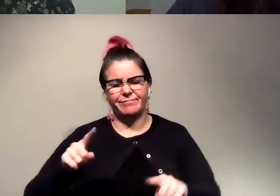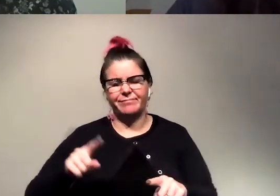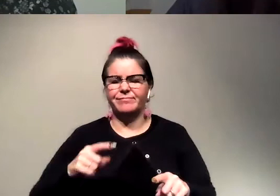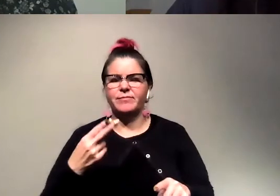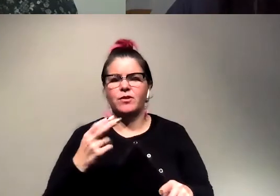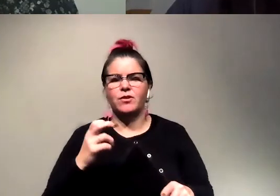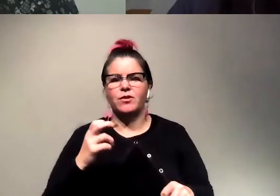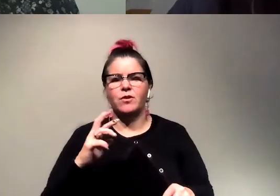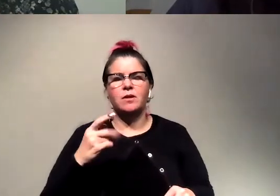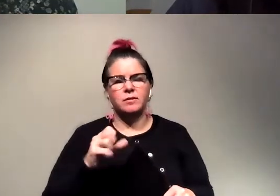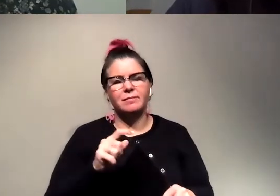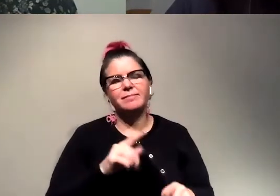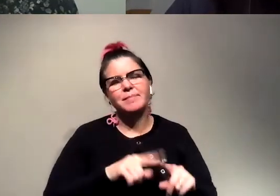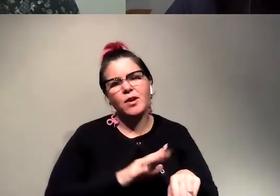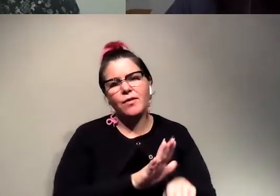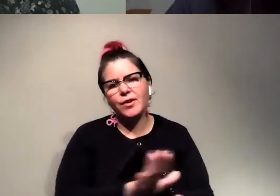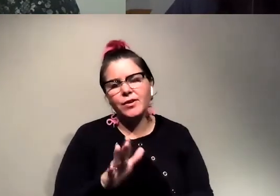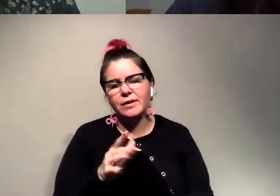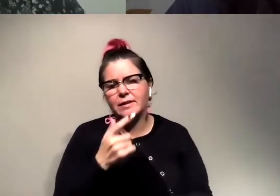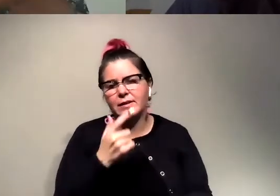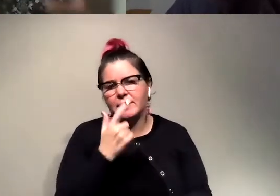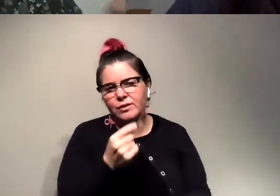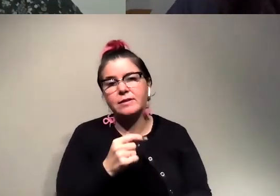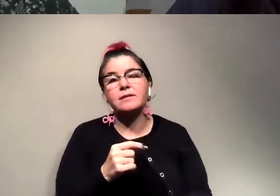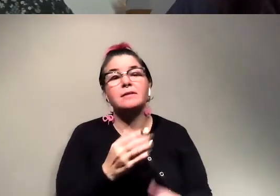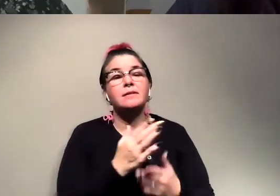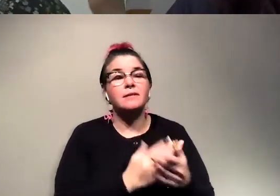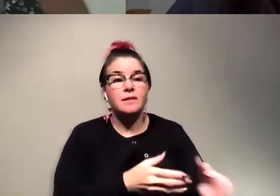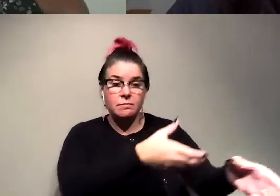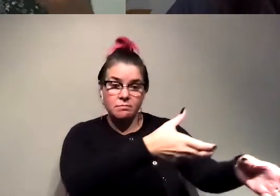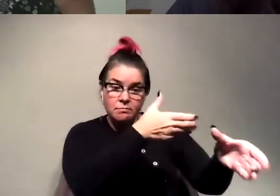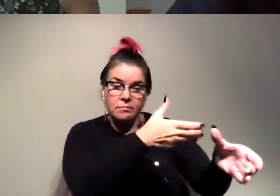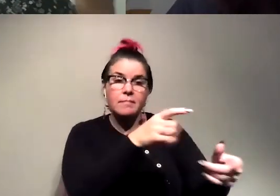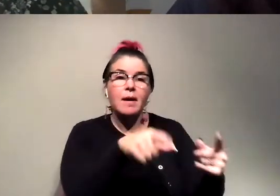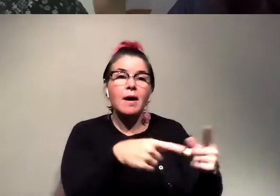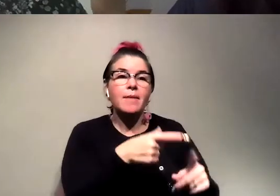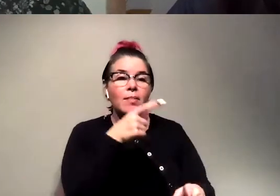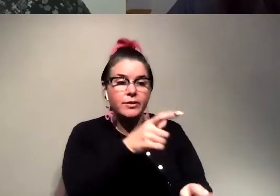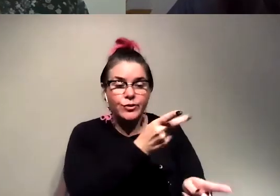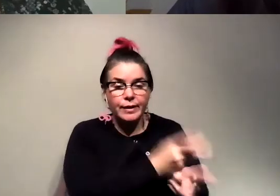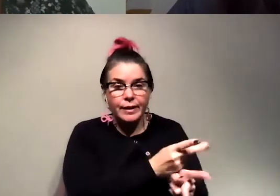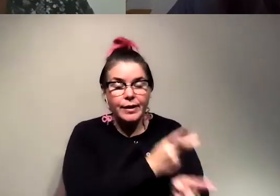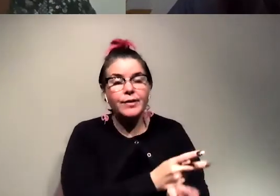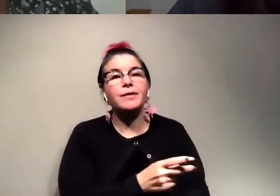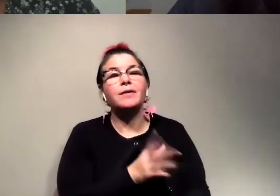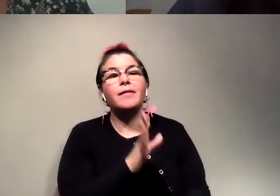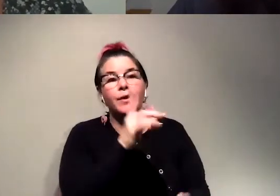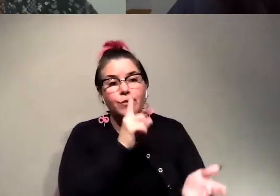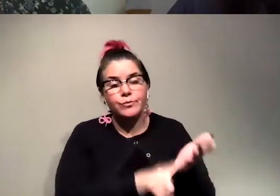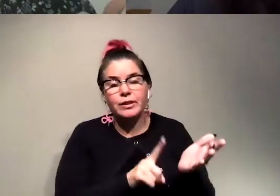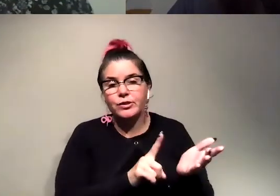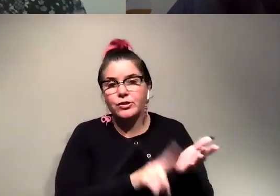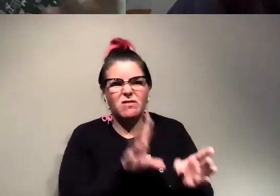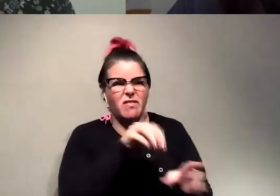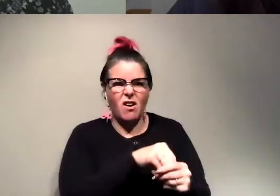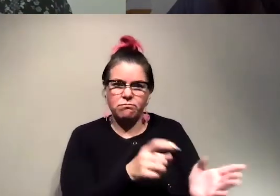interests. There are herpetologists who know a lot about lizard care because their research requires that, or they have a